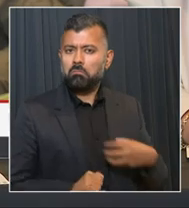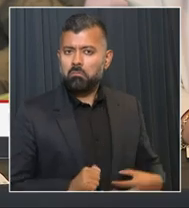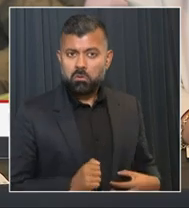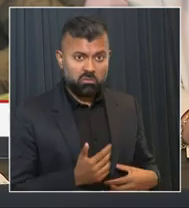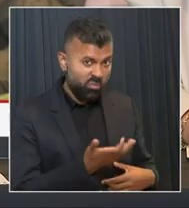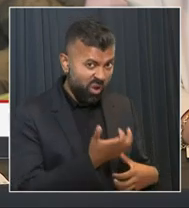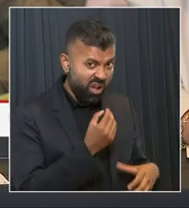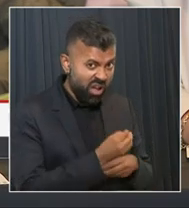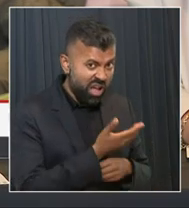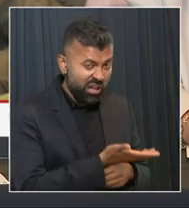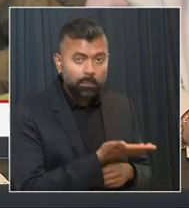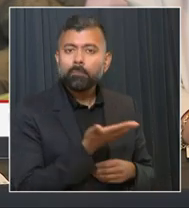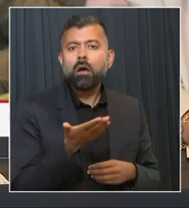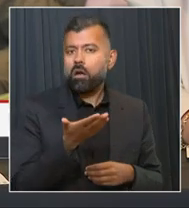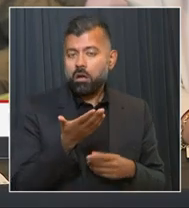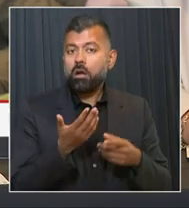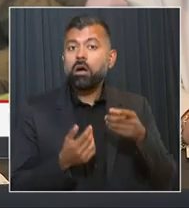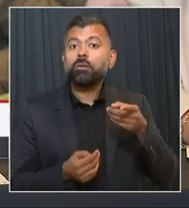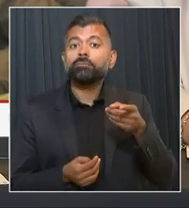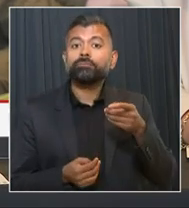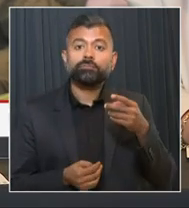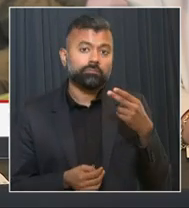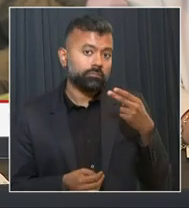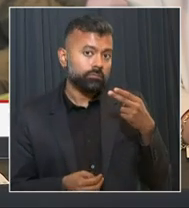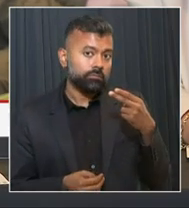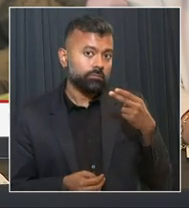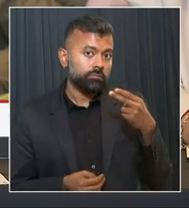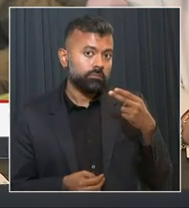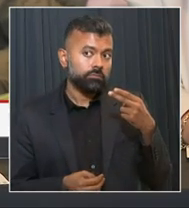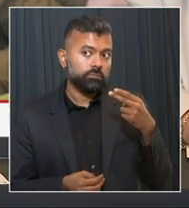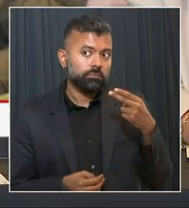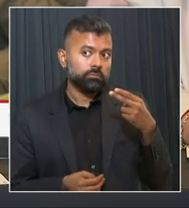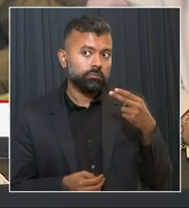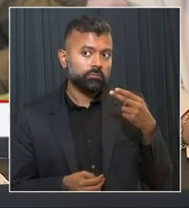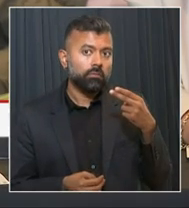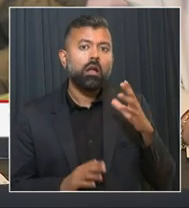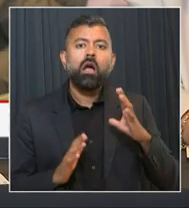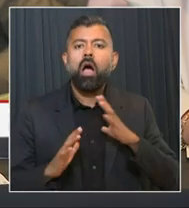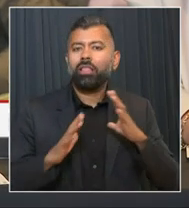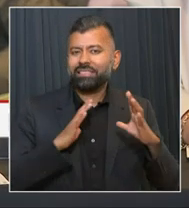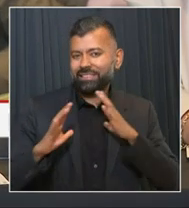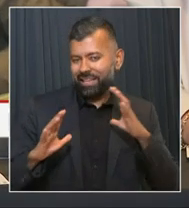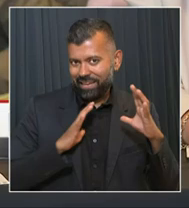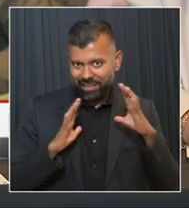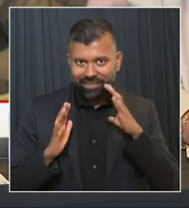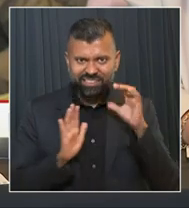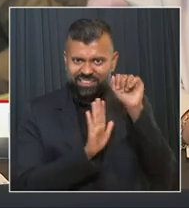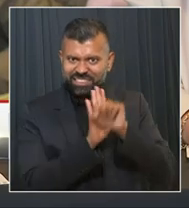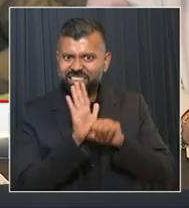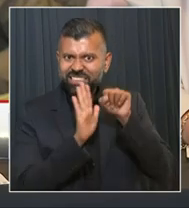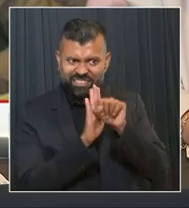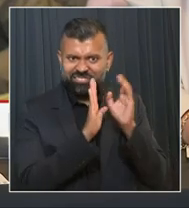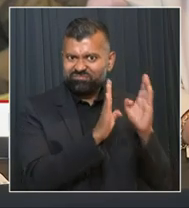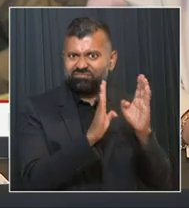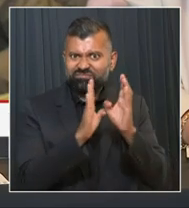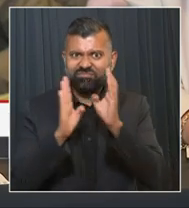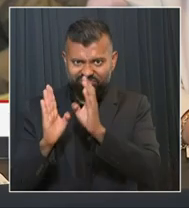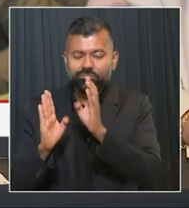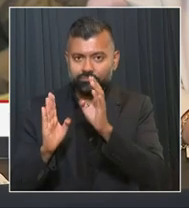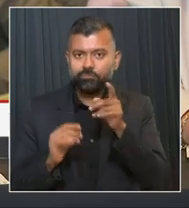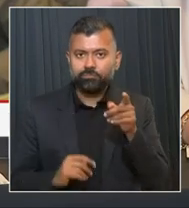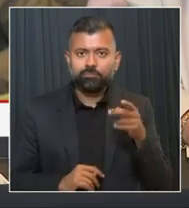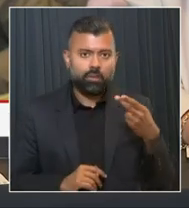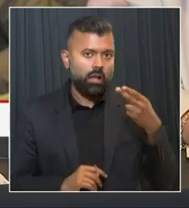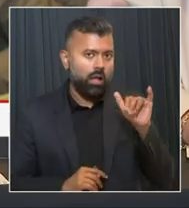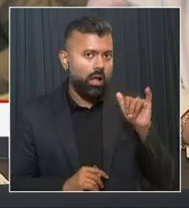Was not a budgeted for activity, but we had 3 days of activity that DPR led that we stood up at